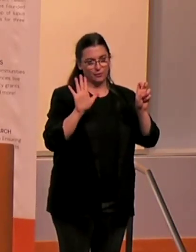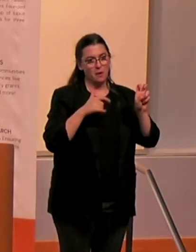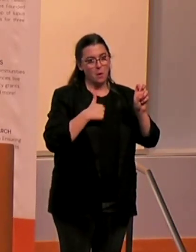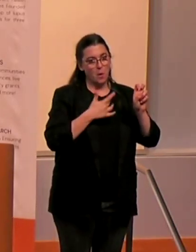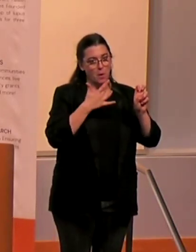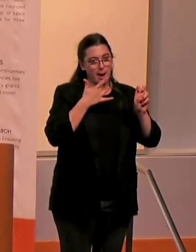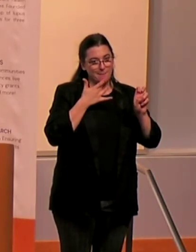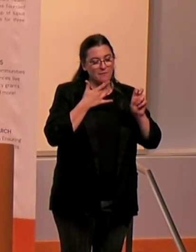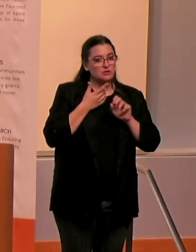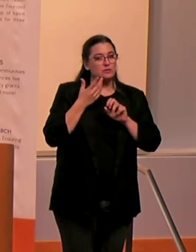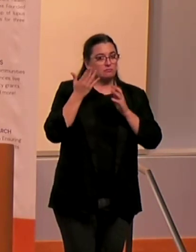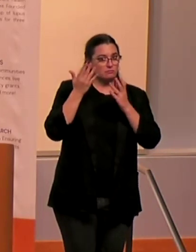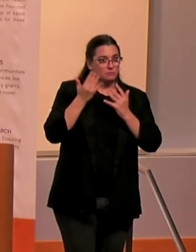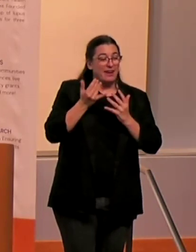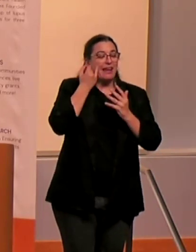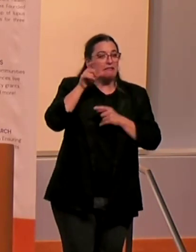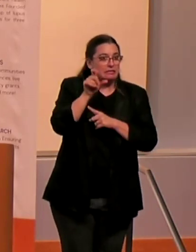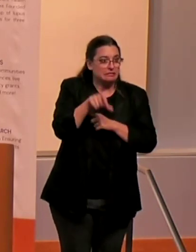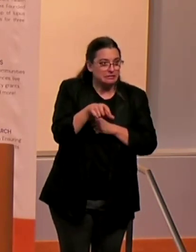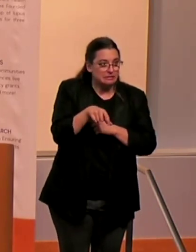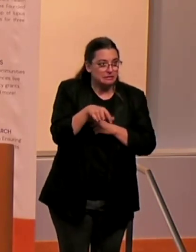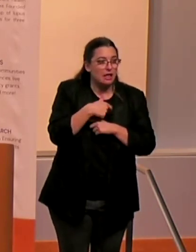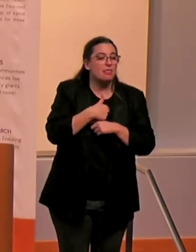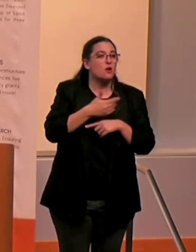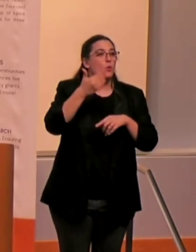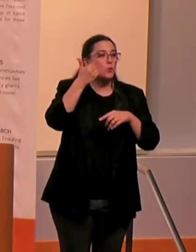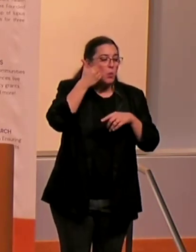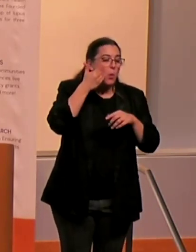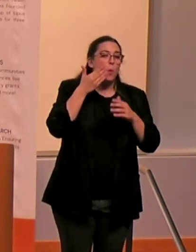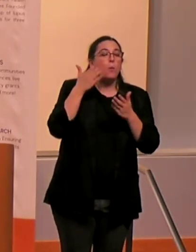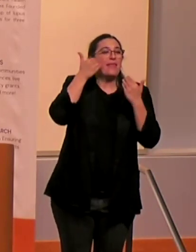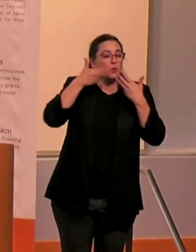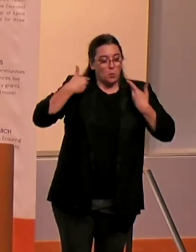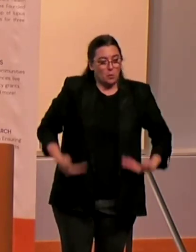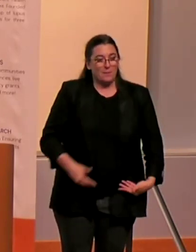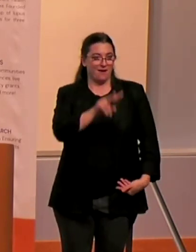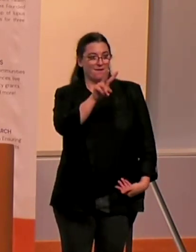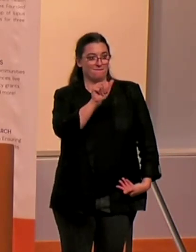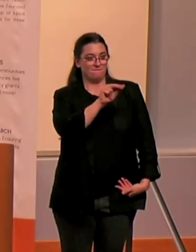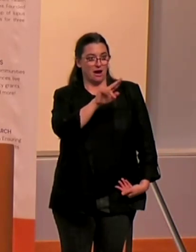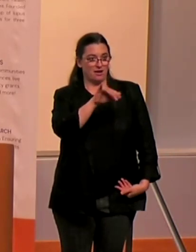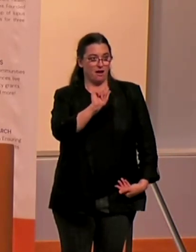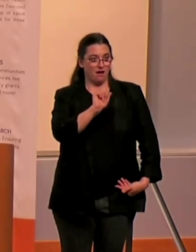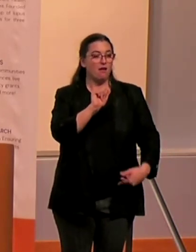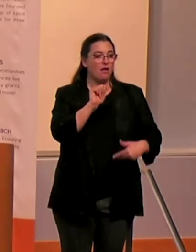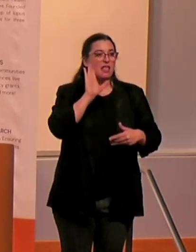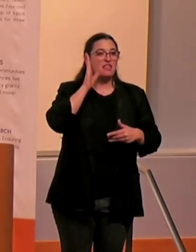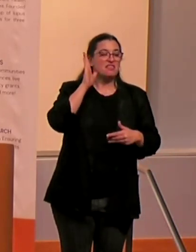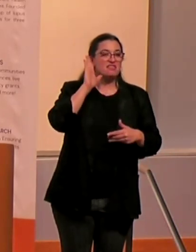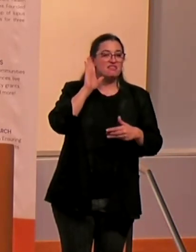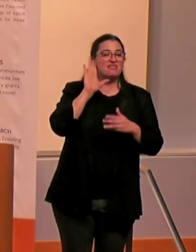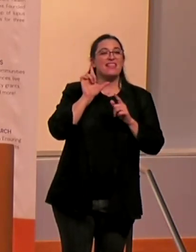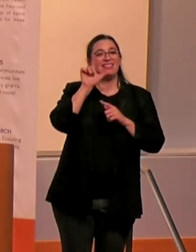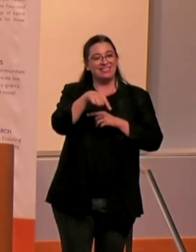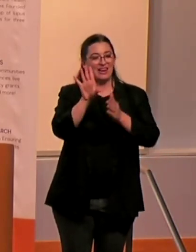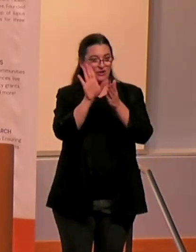if I do use it, once they know Vanya, they know that, yeah, she only uses that when she's really isn't